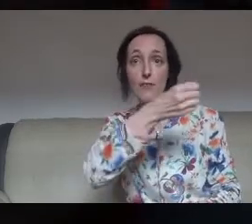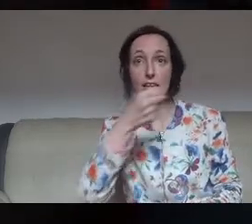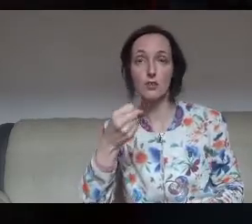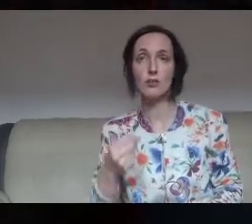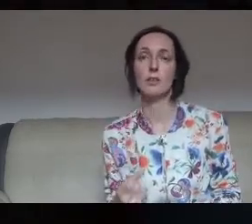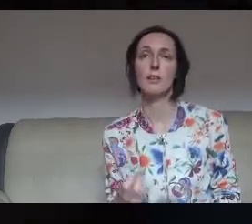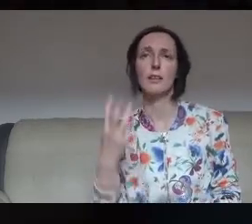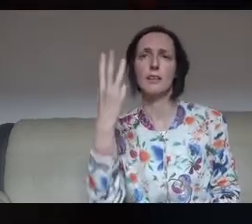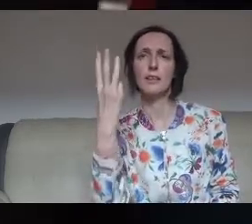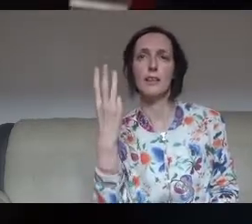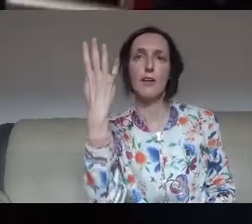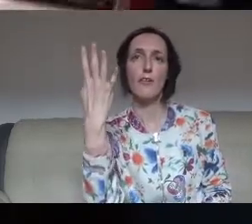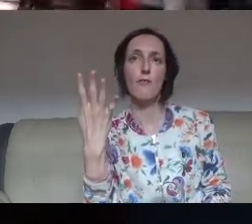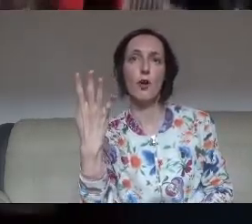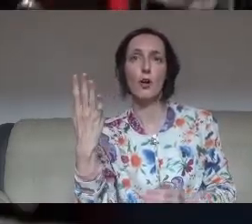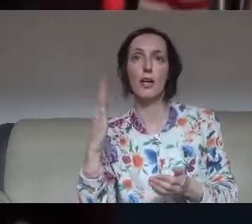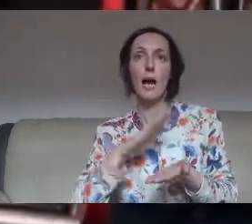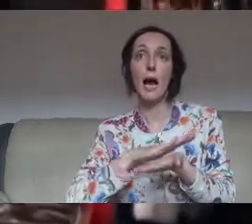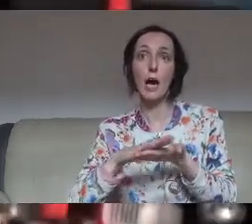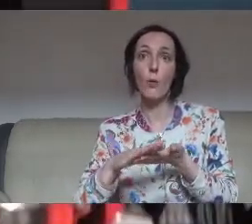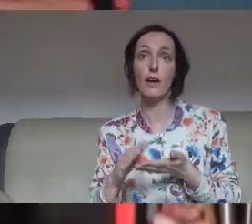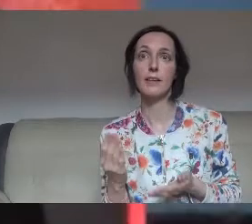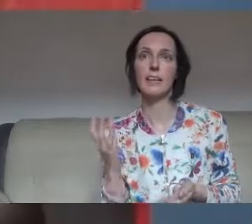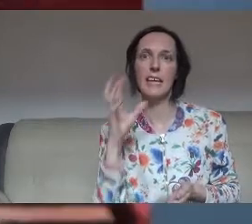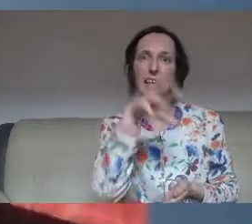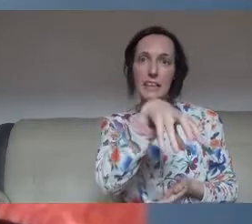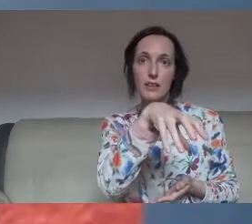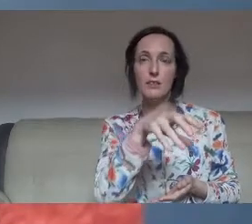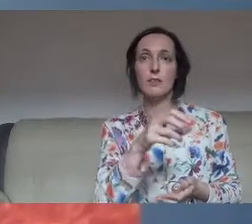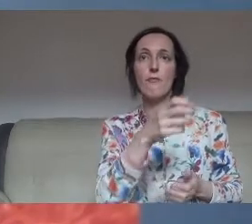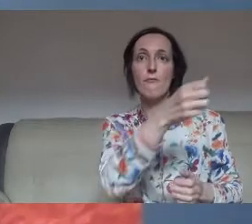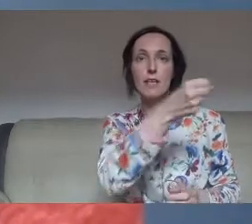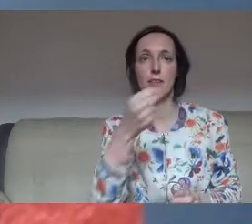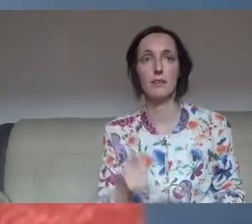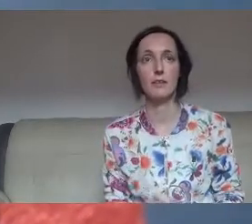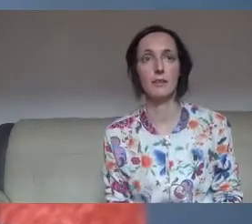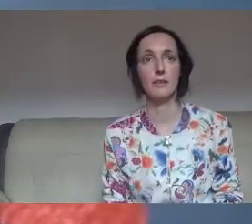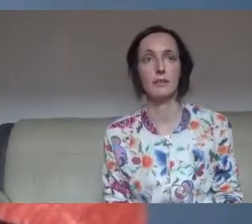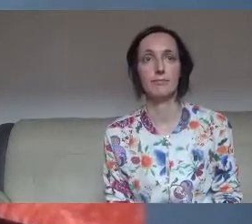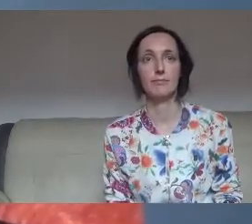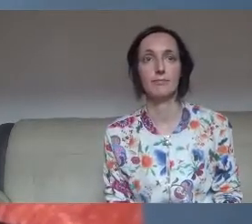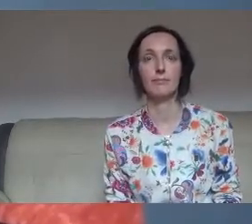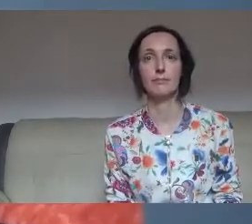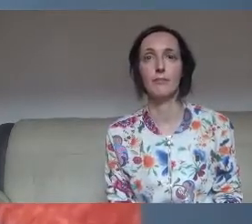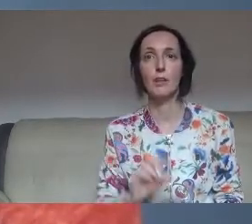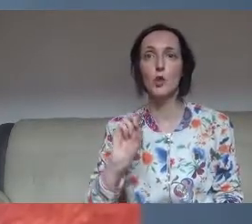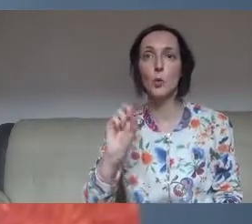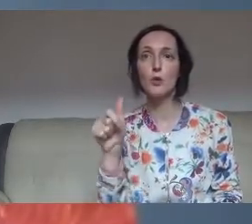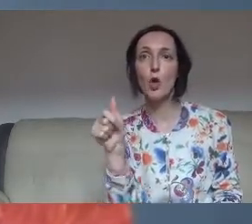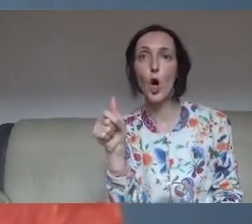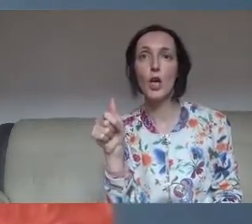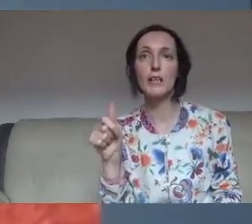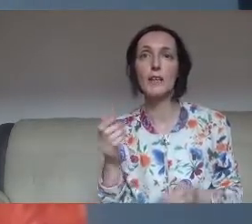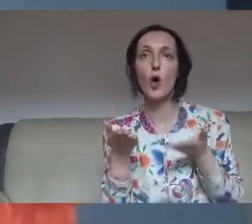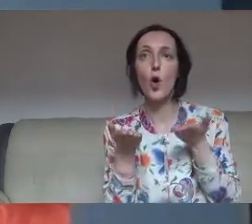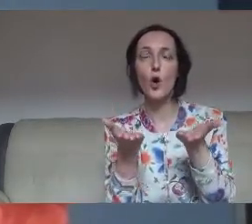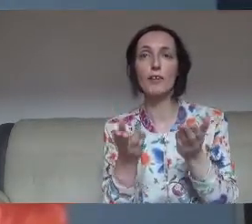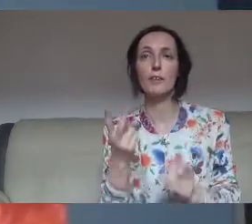do? Okay, we have switched on the oven to 220